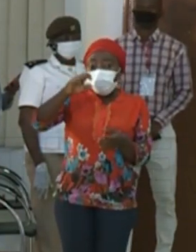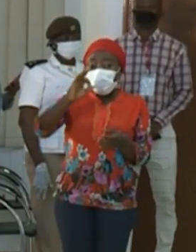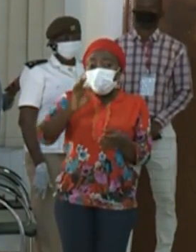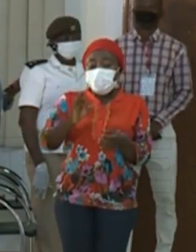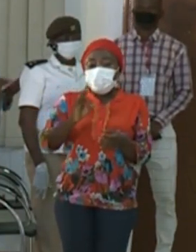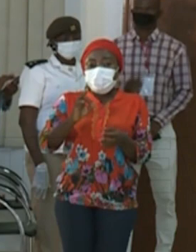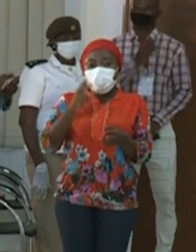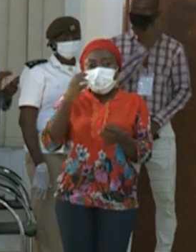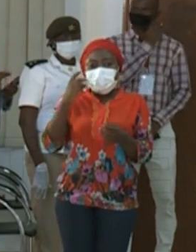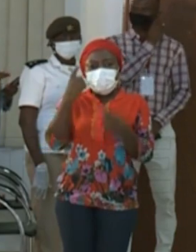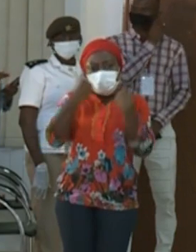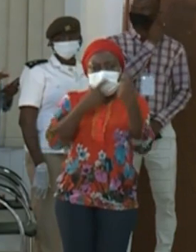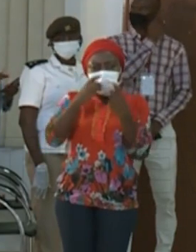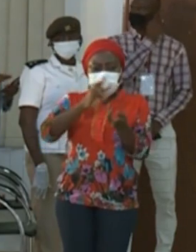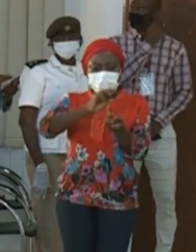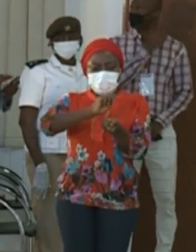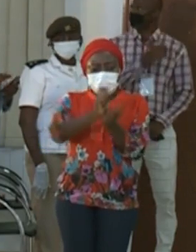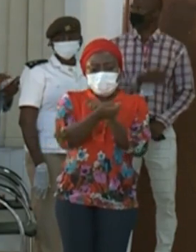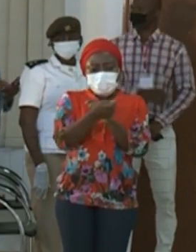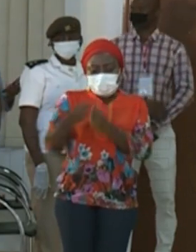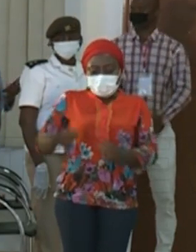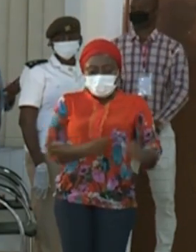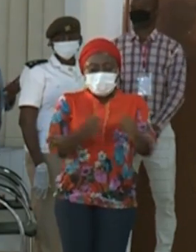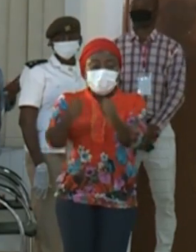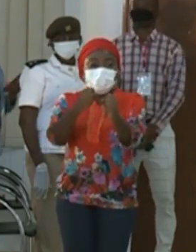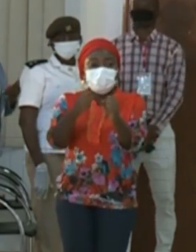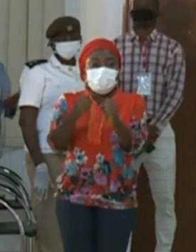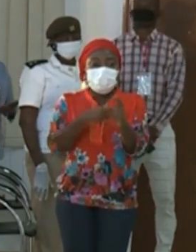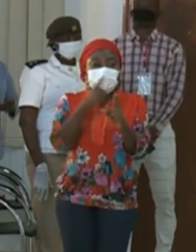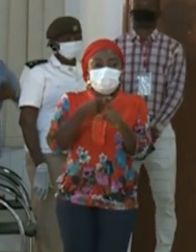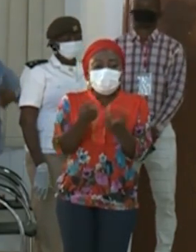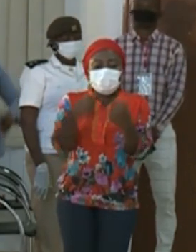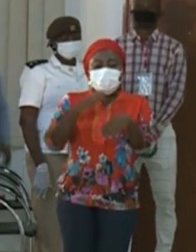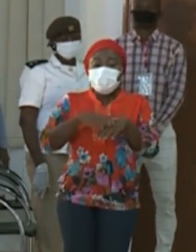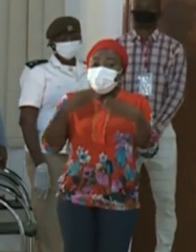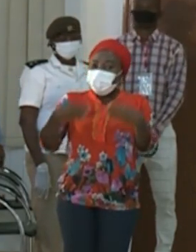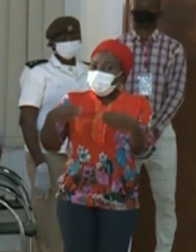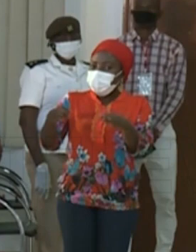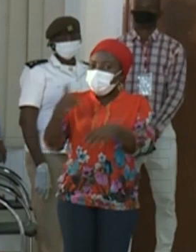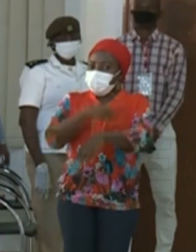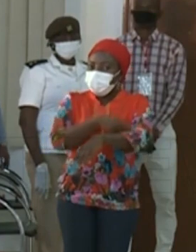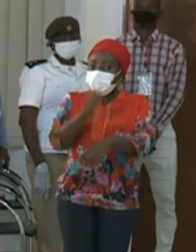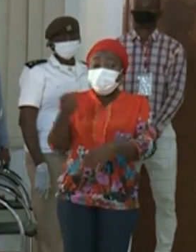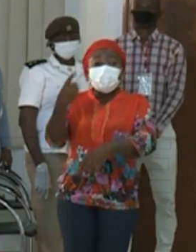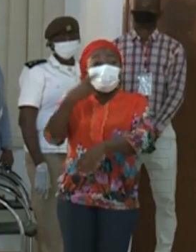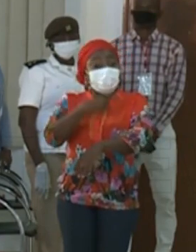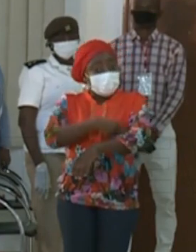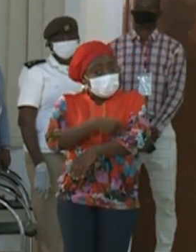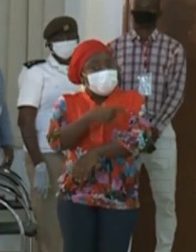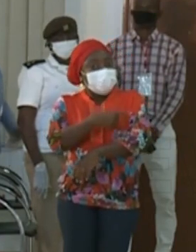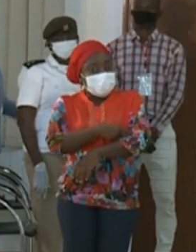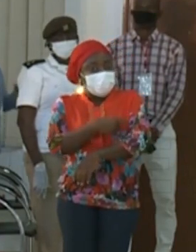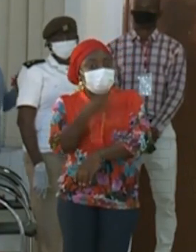review of strategy as it has to do with the market days in the Federal Capital Territory. Today was one of such market